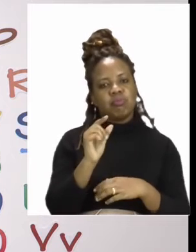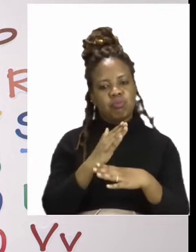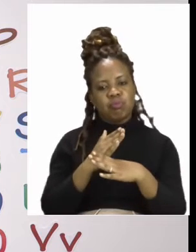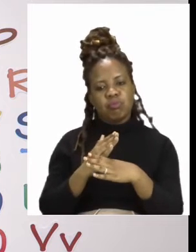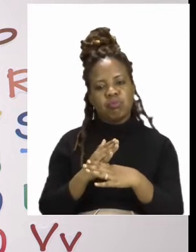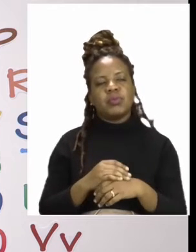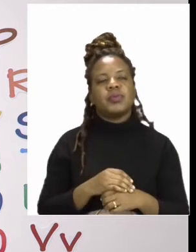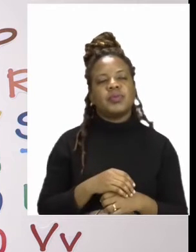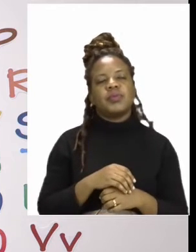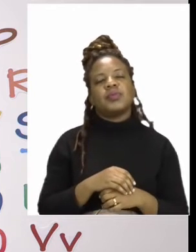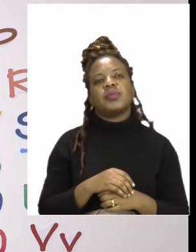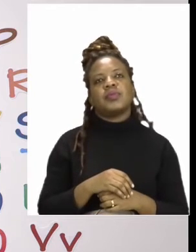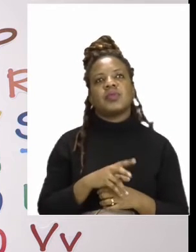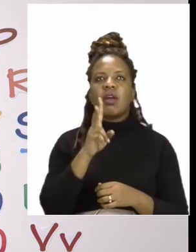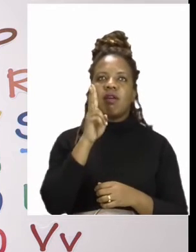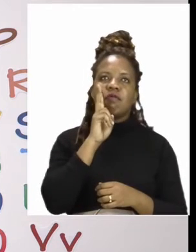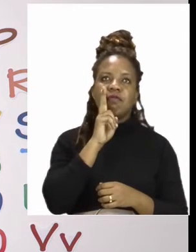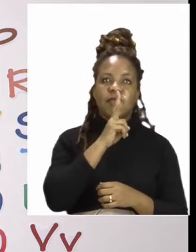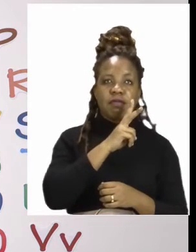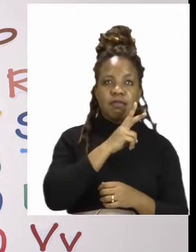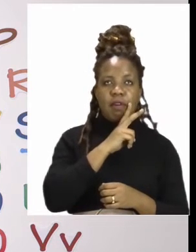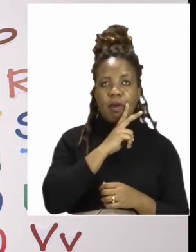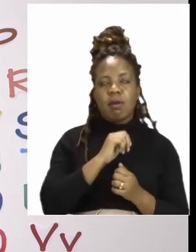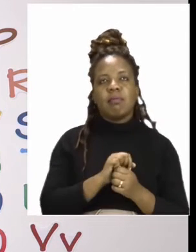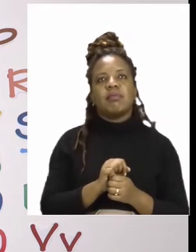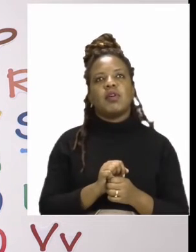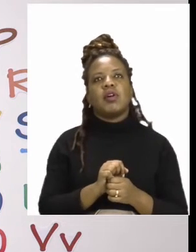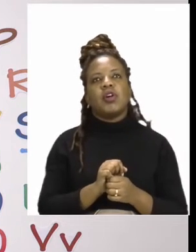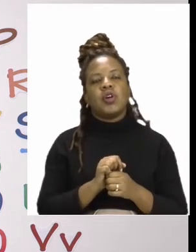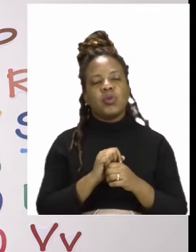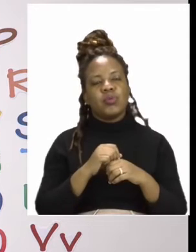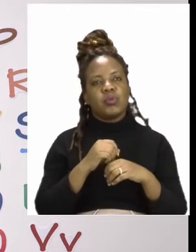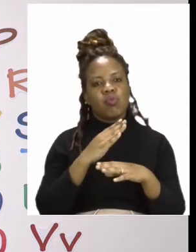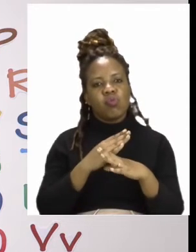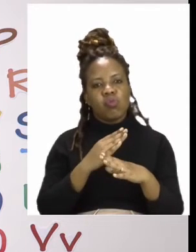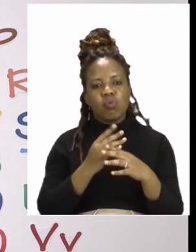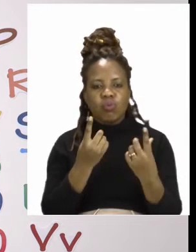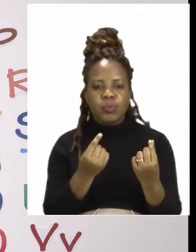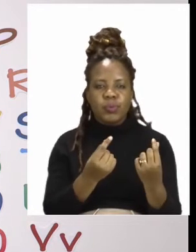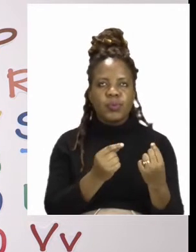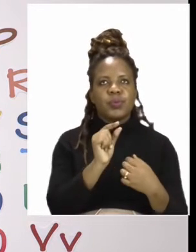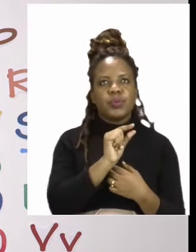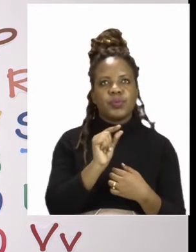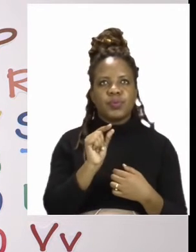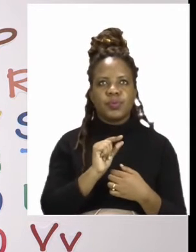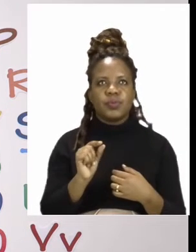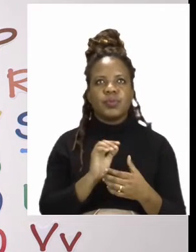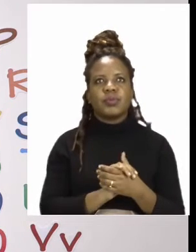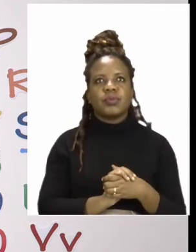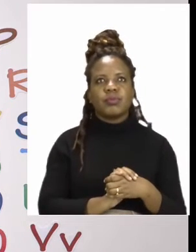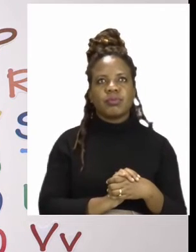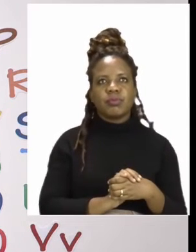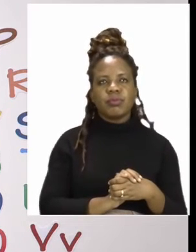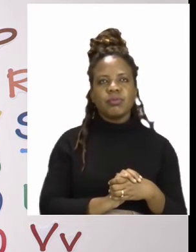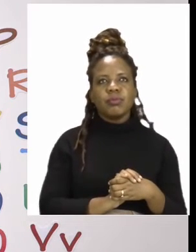A verb is a doing word. And then after that, I'm going to ask you, can you,